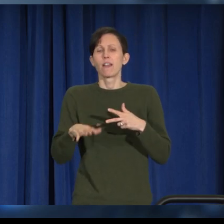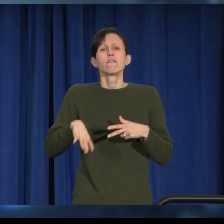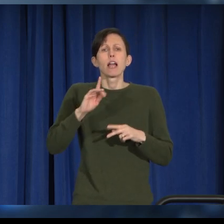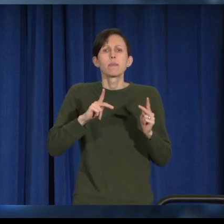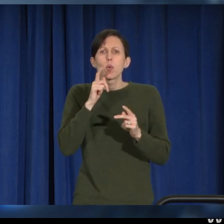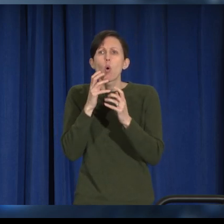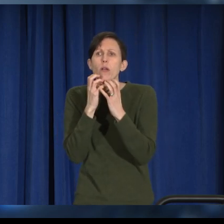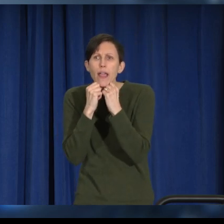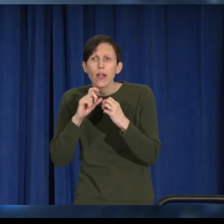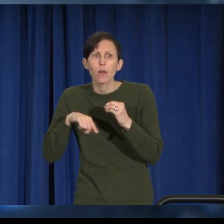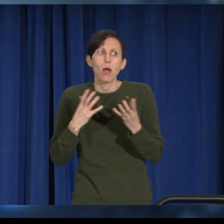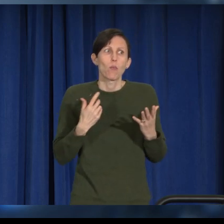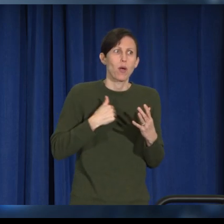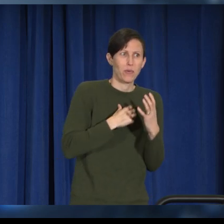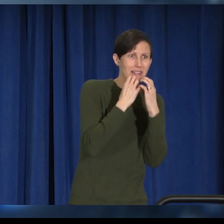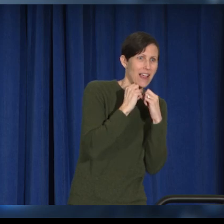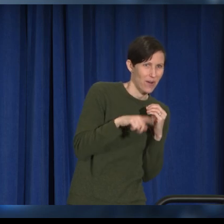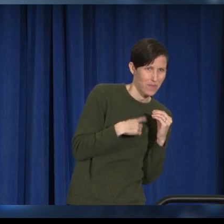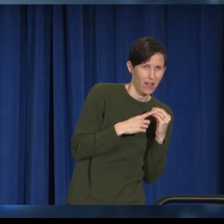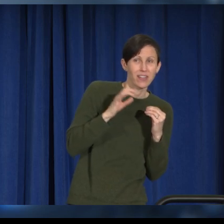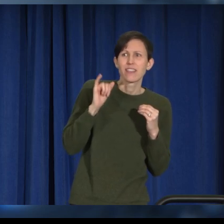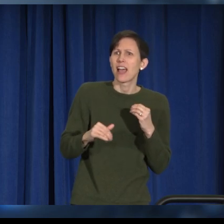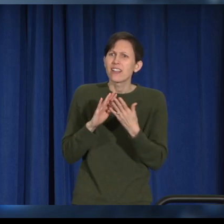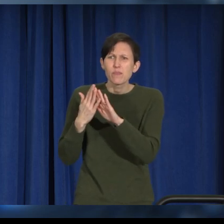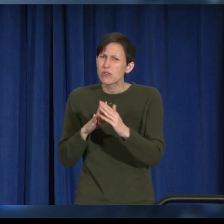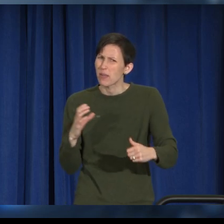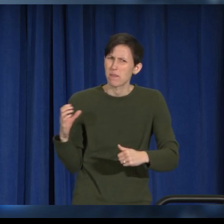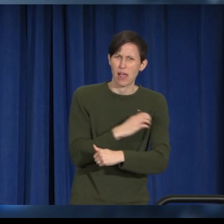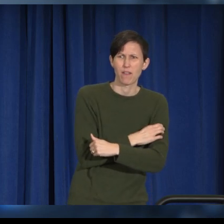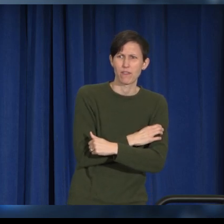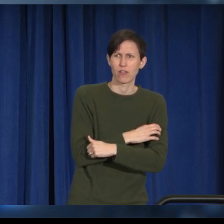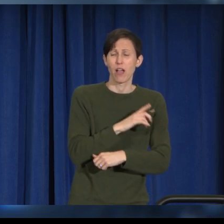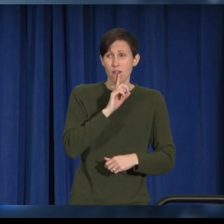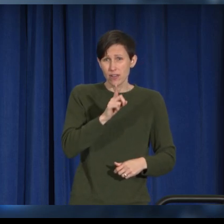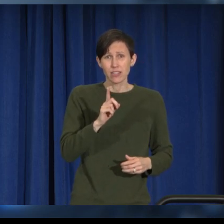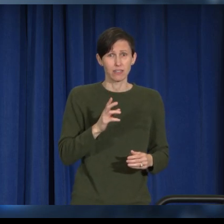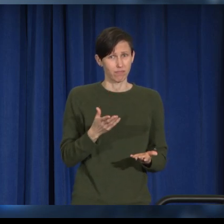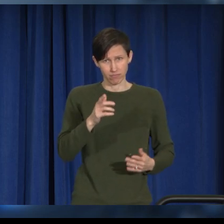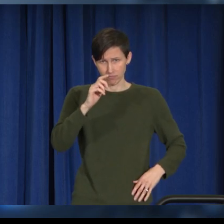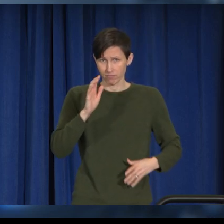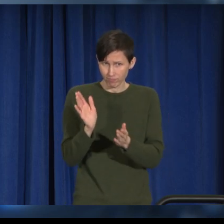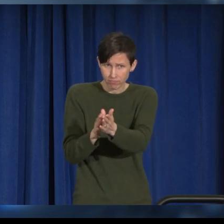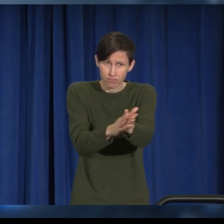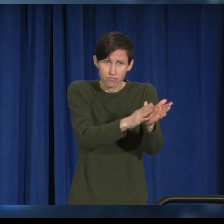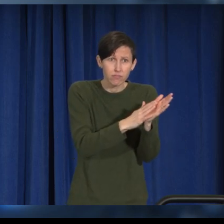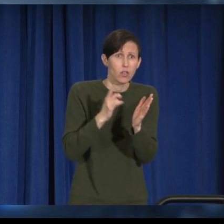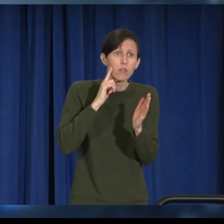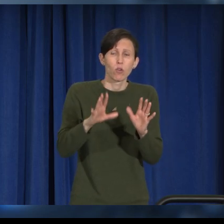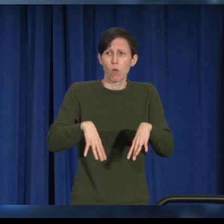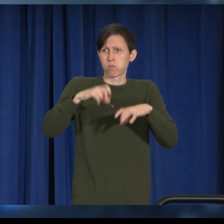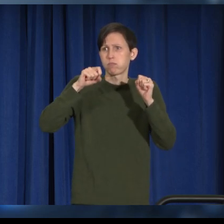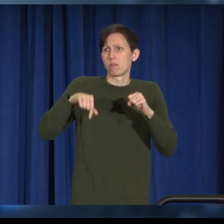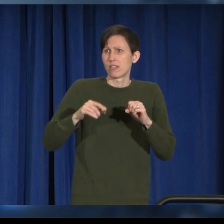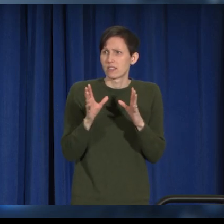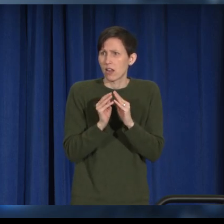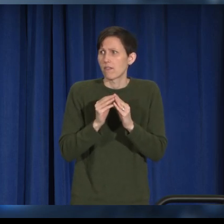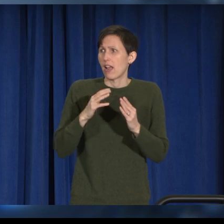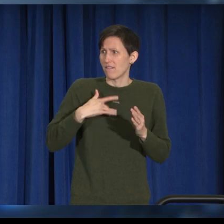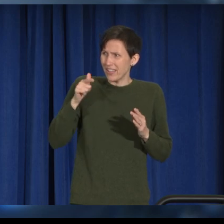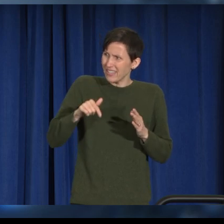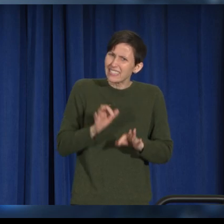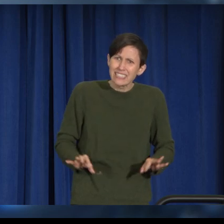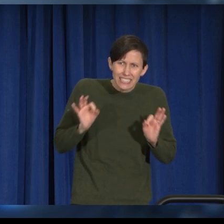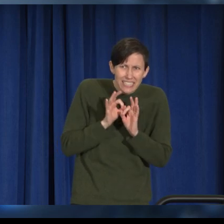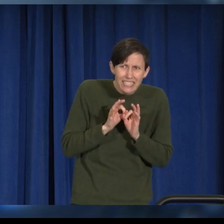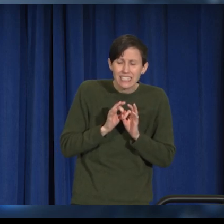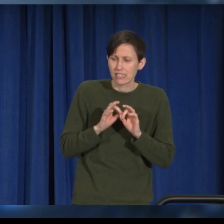that community is so, so powerful. And so I just tip my hat to you for organising Beautiful Minds. I think that's a really key part of this.